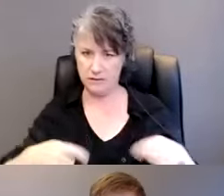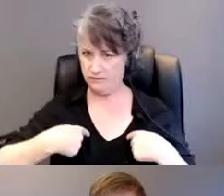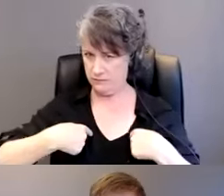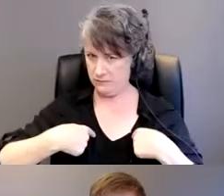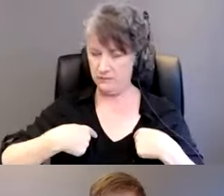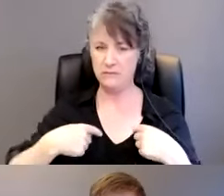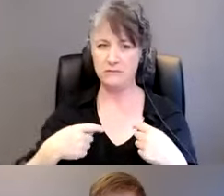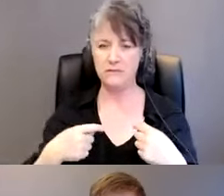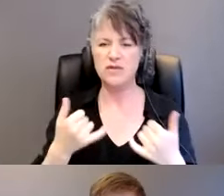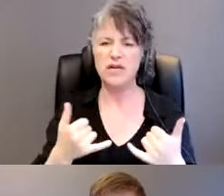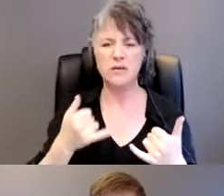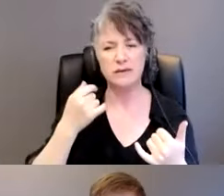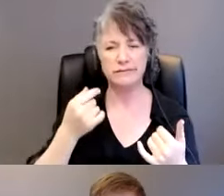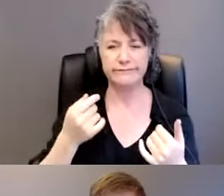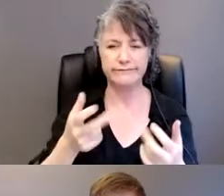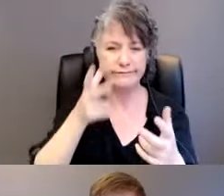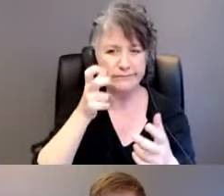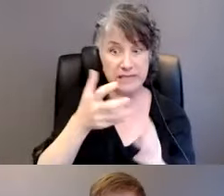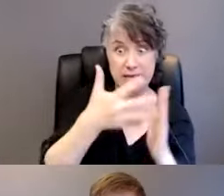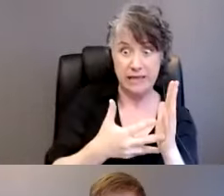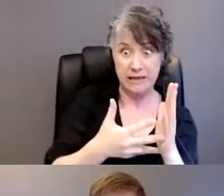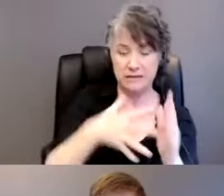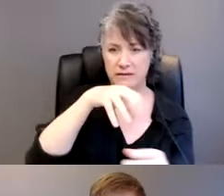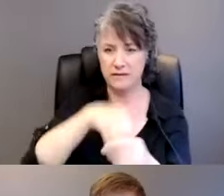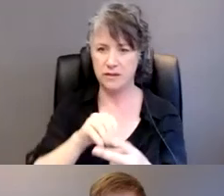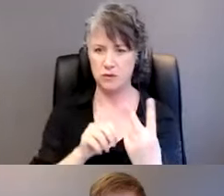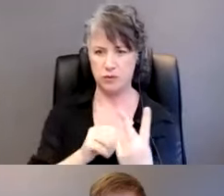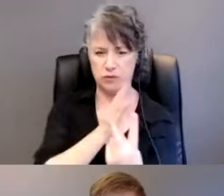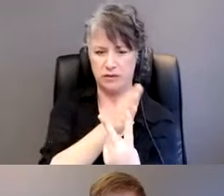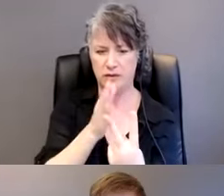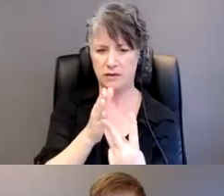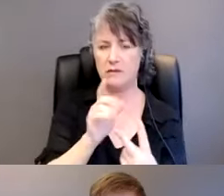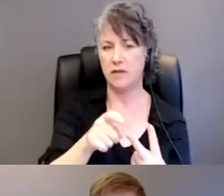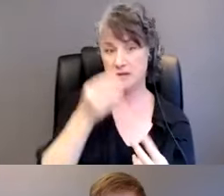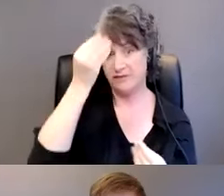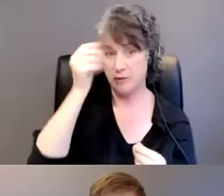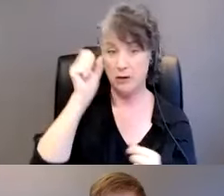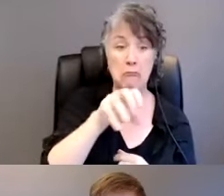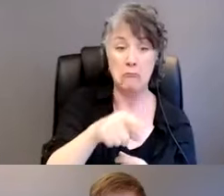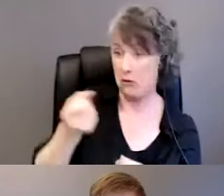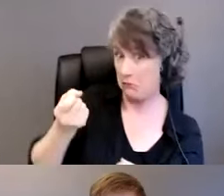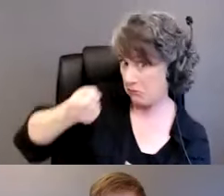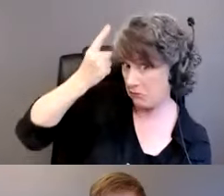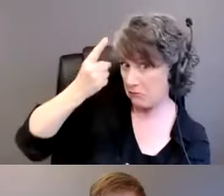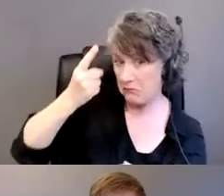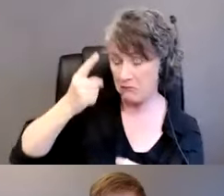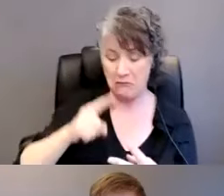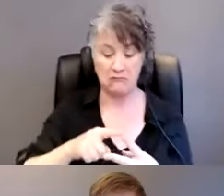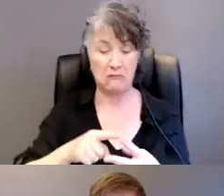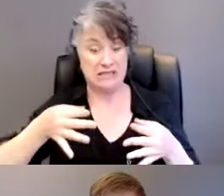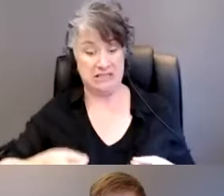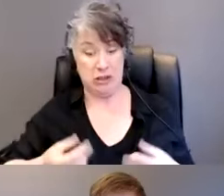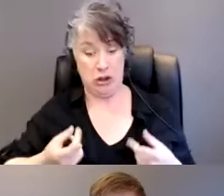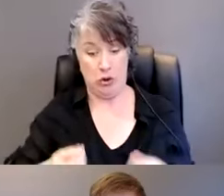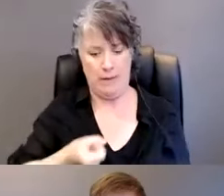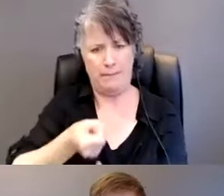the two-part test of someone has to understand the relevant information and then appreciate the consequences of their decisions or lack